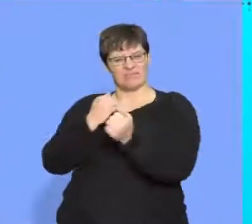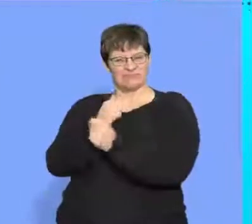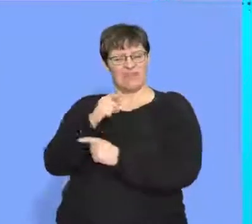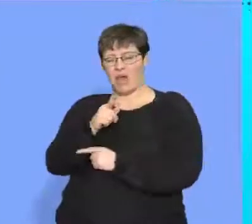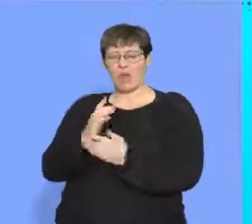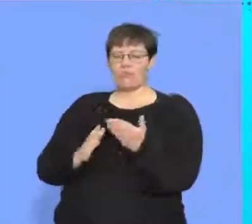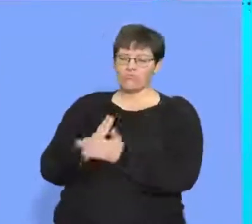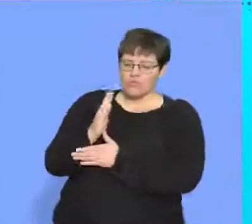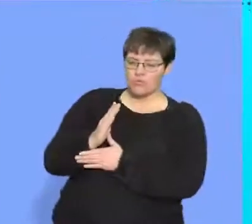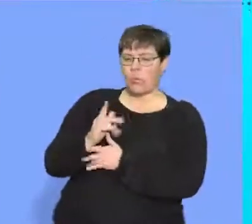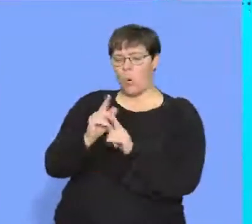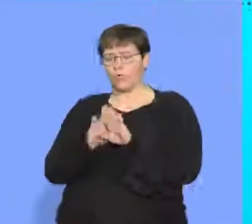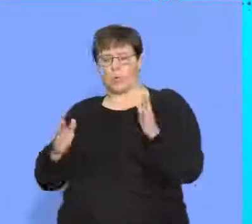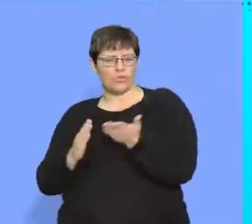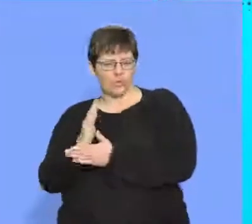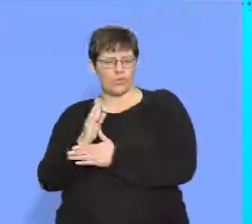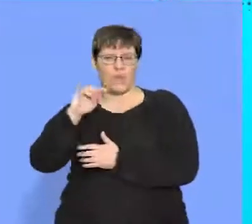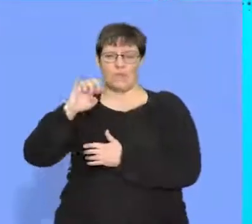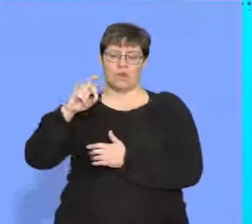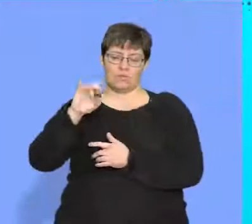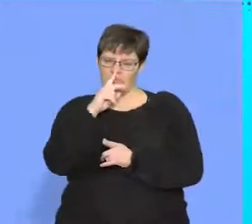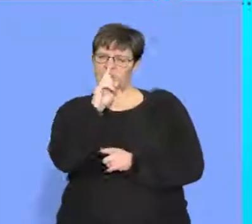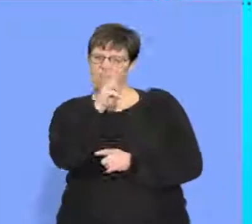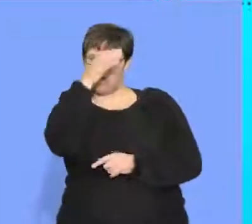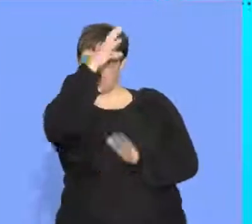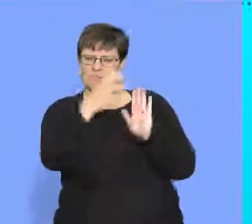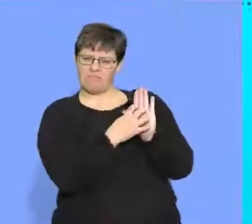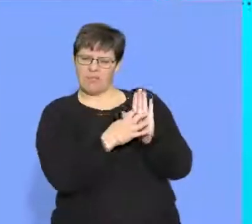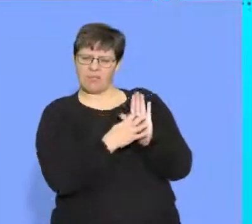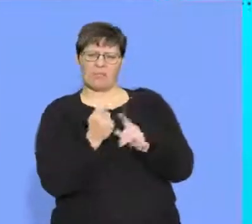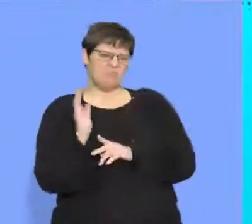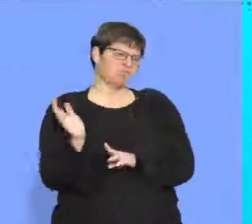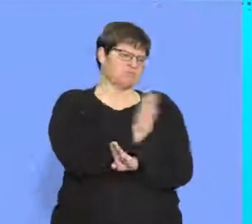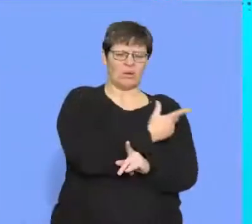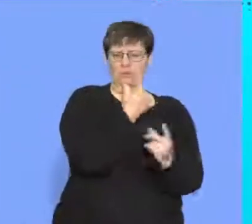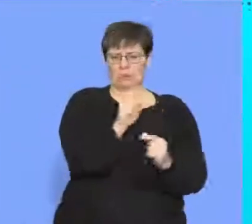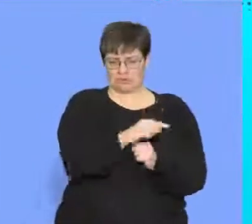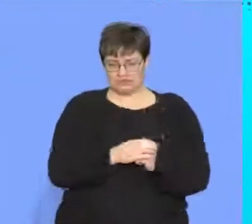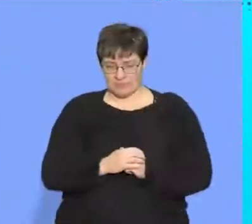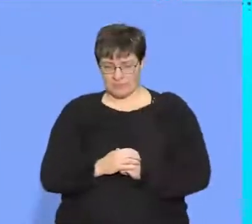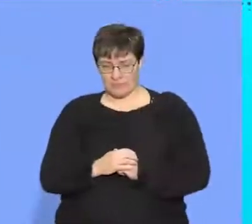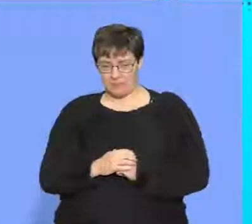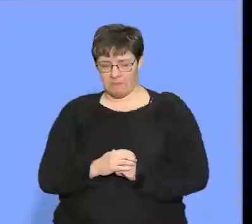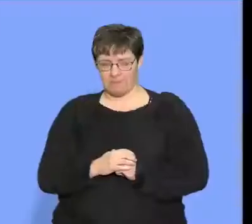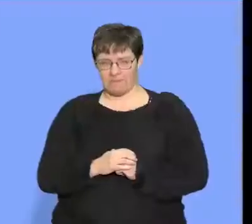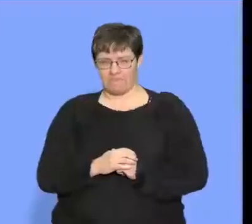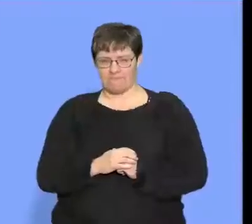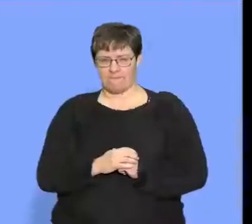through or not through a medium. Let's jump back onto our concept map to remind ourselves of what we've been talking about.